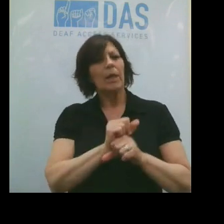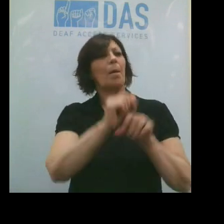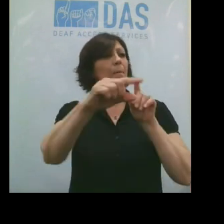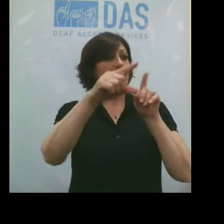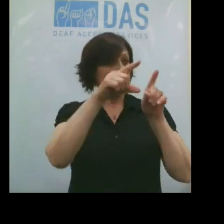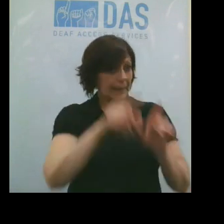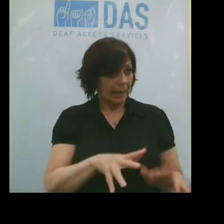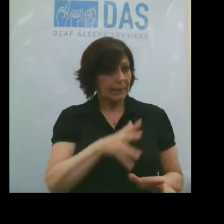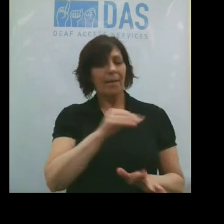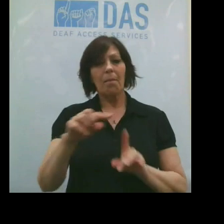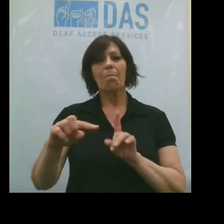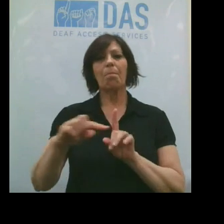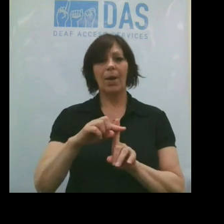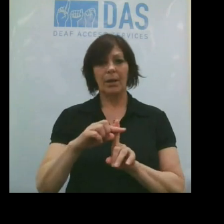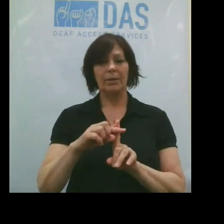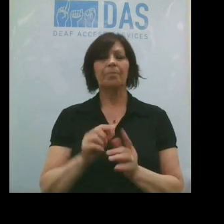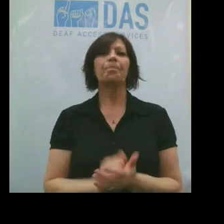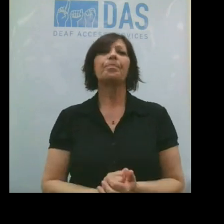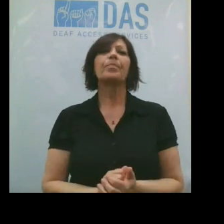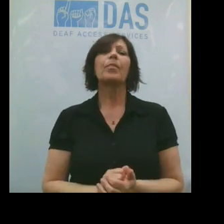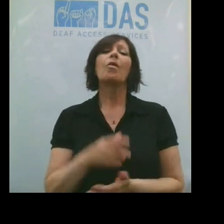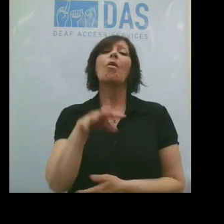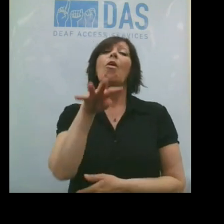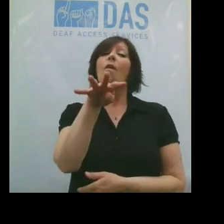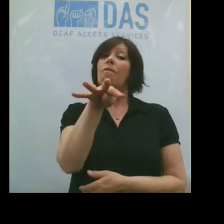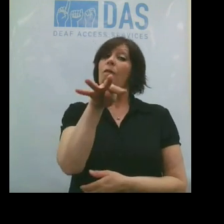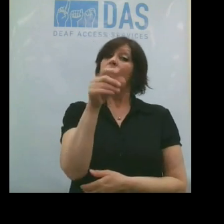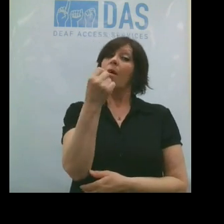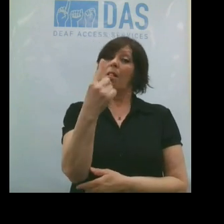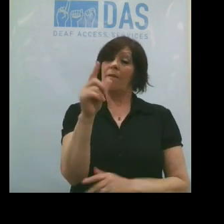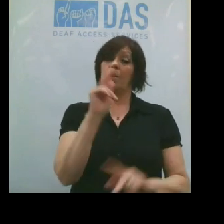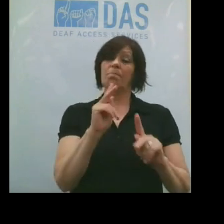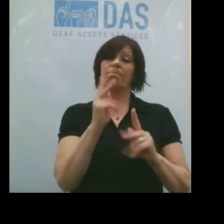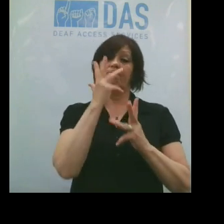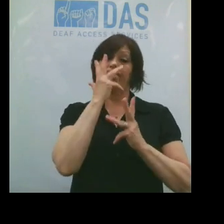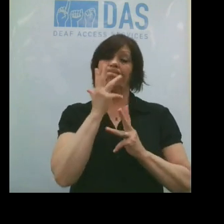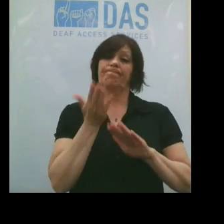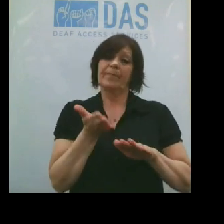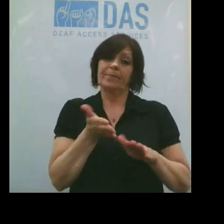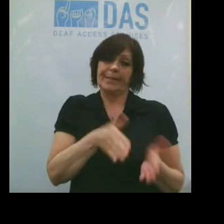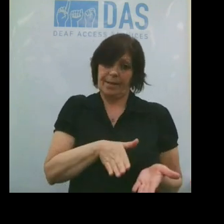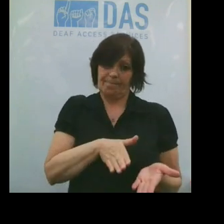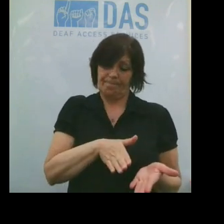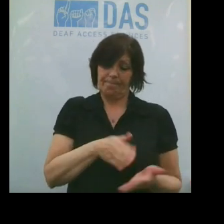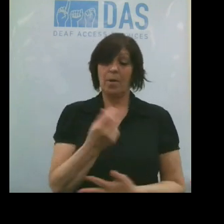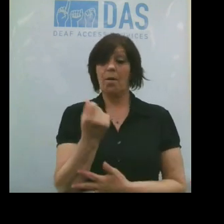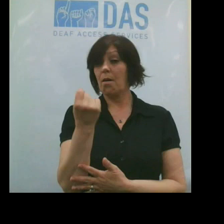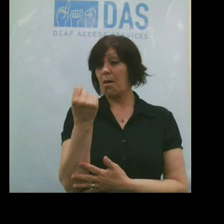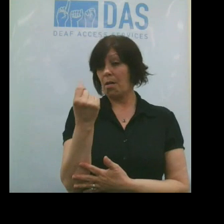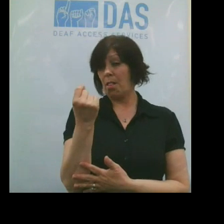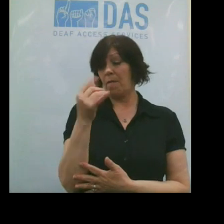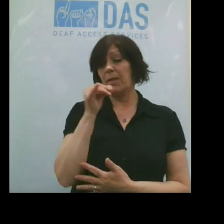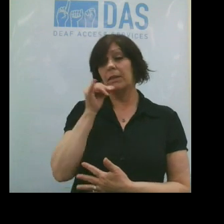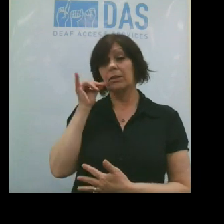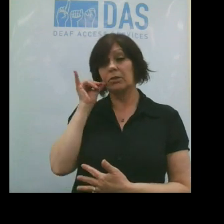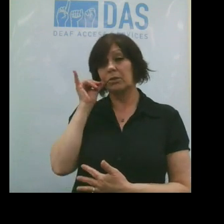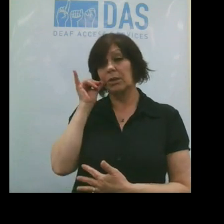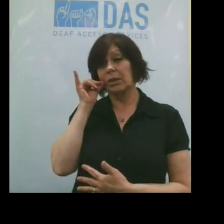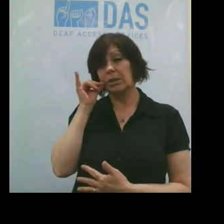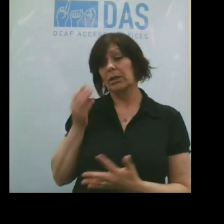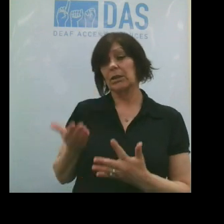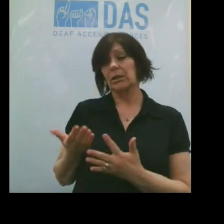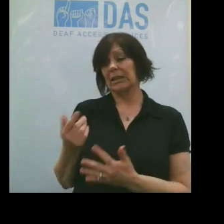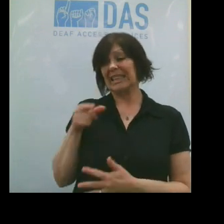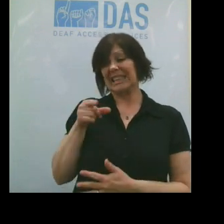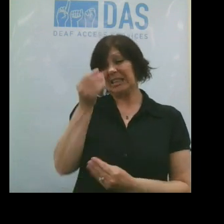positive. As we announced a little earlier, 411 individuals have unfortunately died. 11 individuals yesterday. This is through